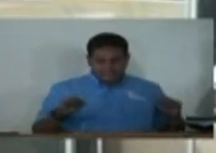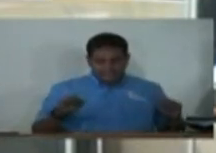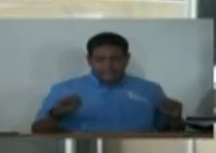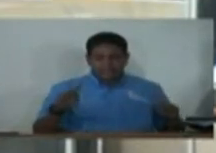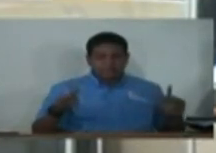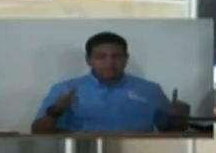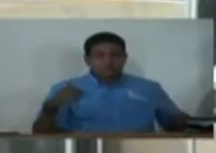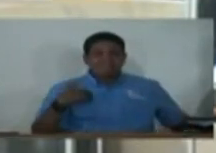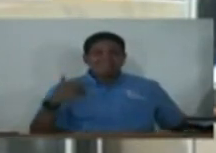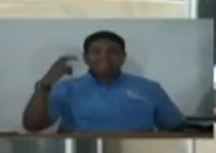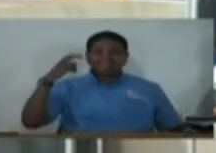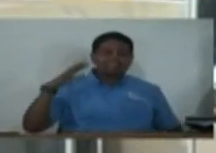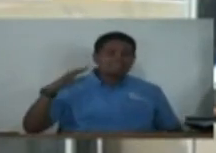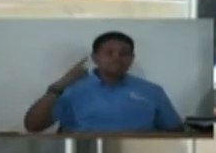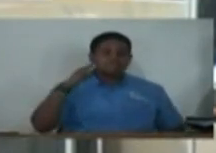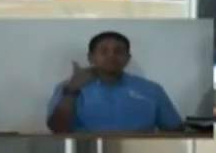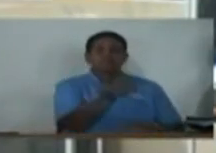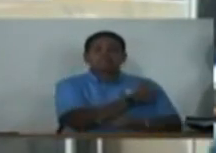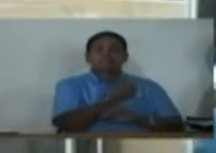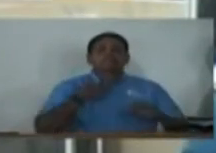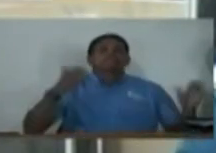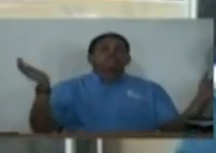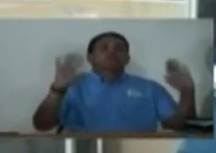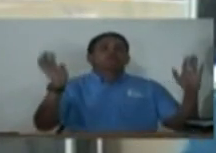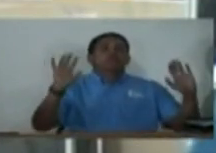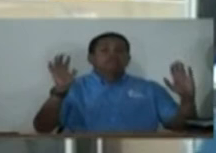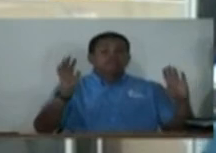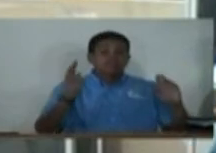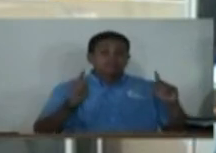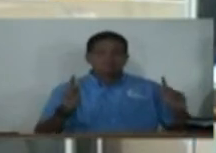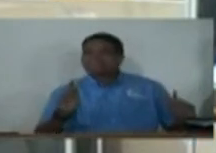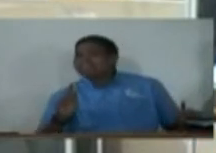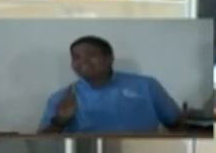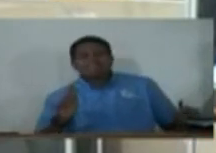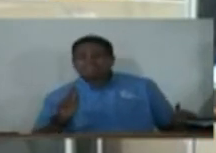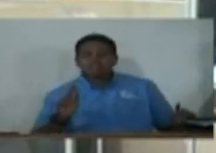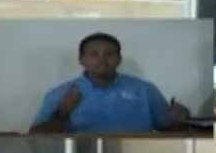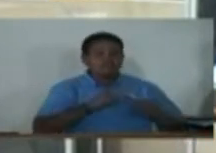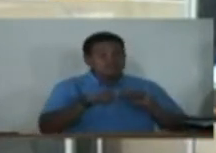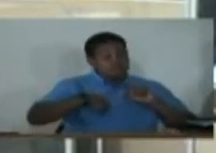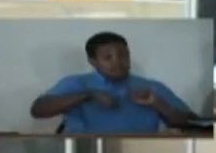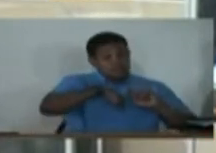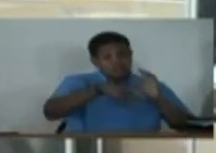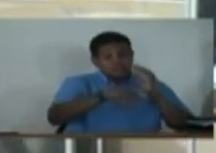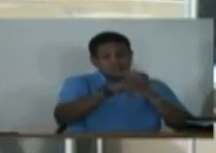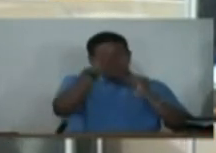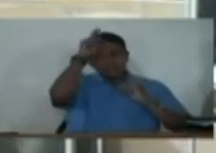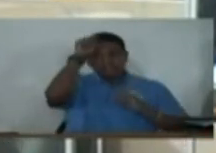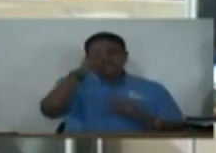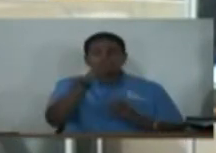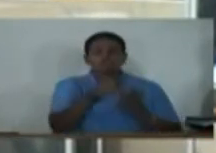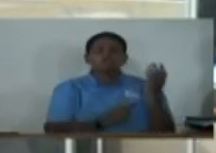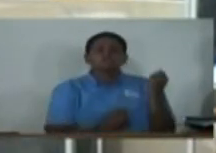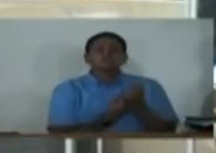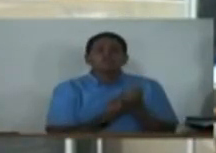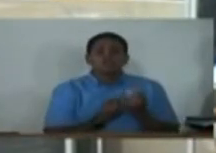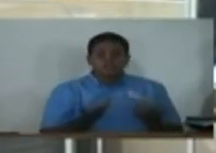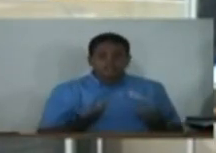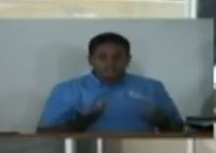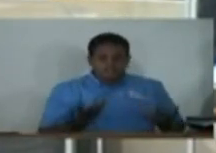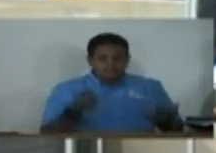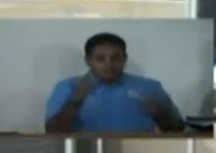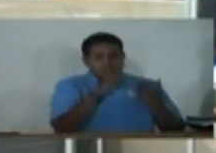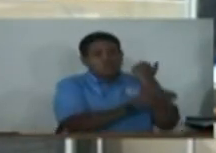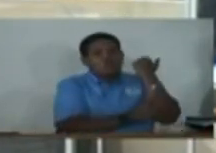have for vaccination, but we also understand the distrust that the